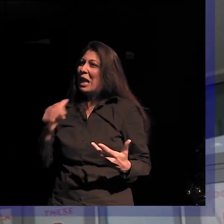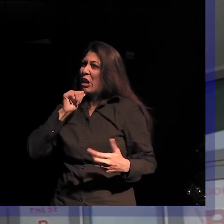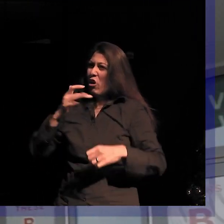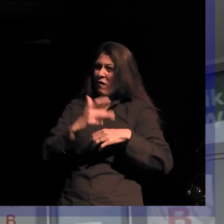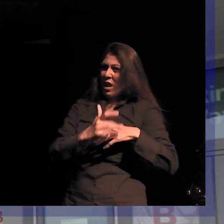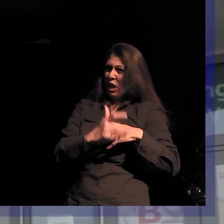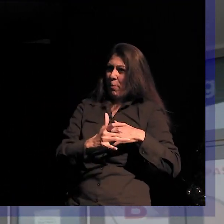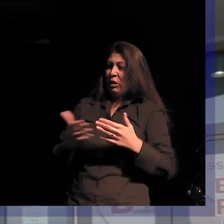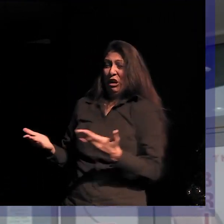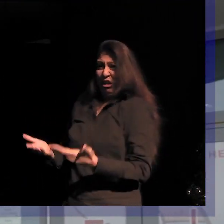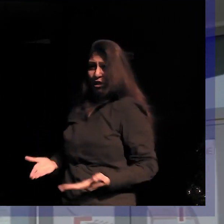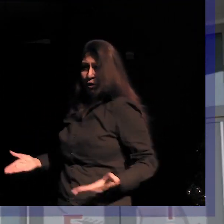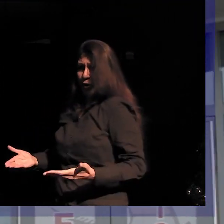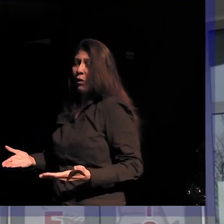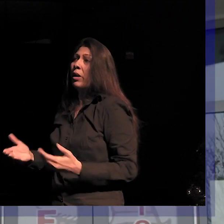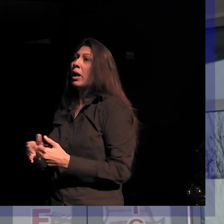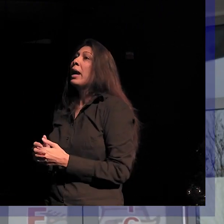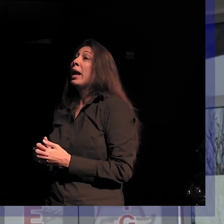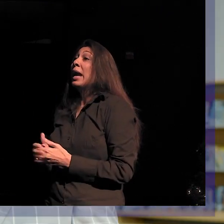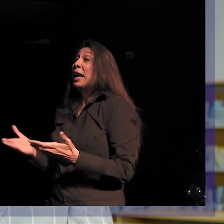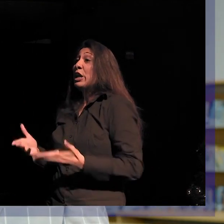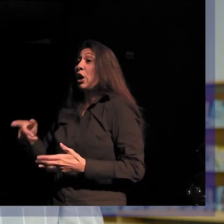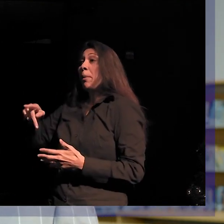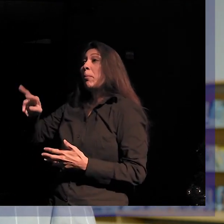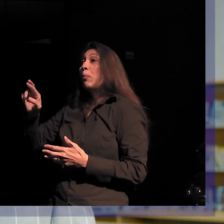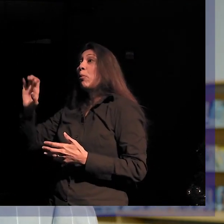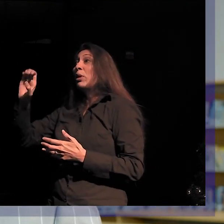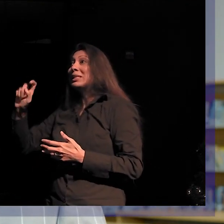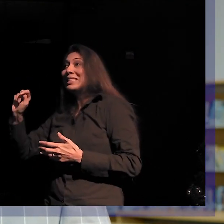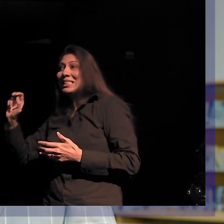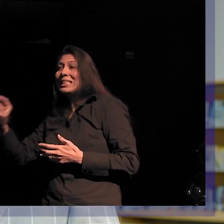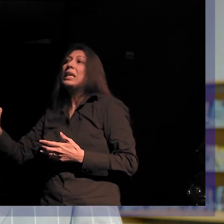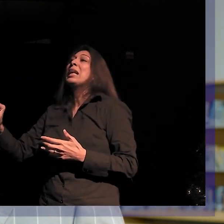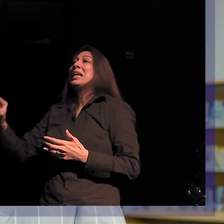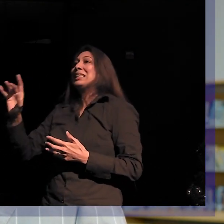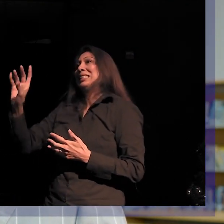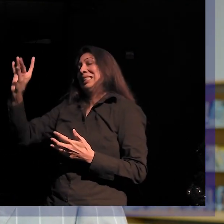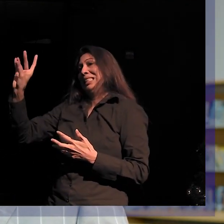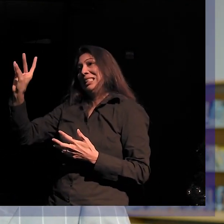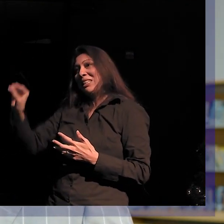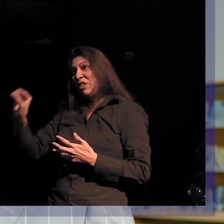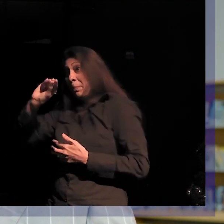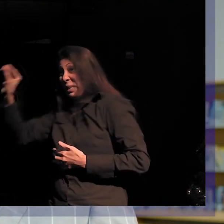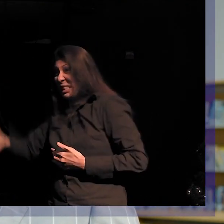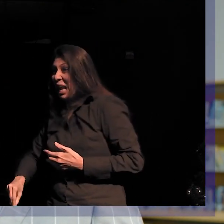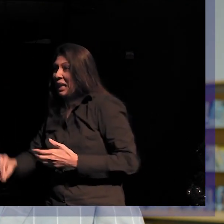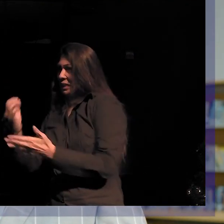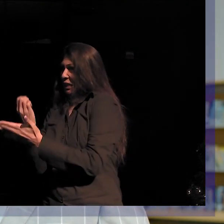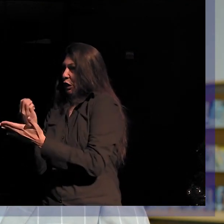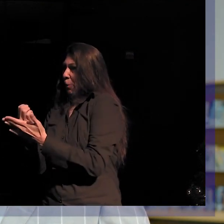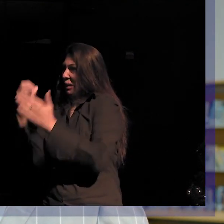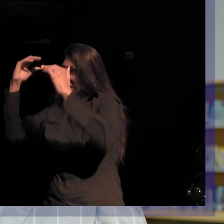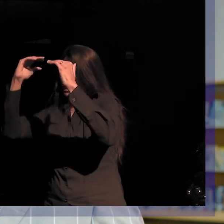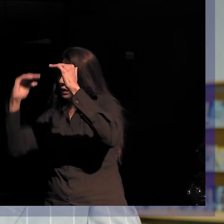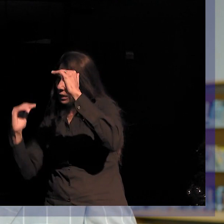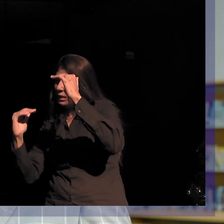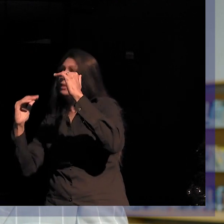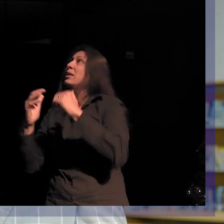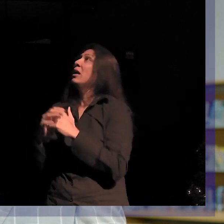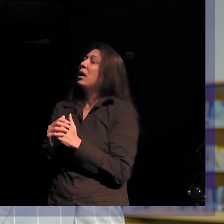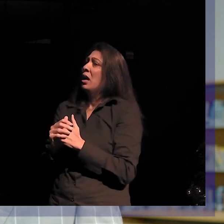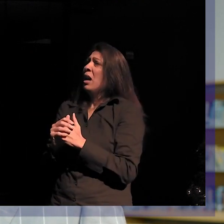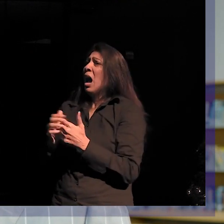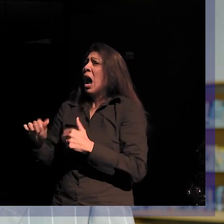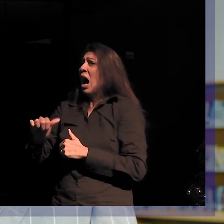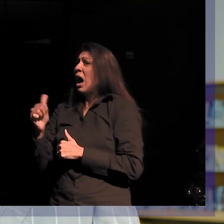student. So at Princeton, we have 70% economically disadvantaged, and probably some others that are, but